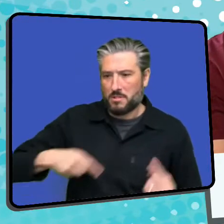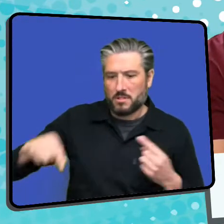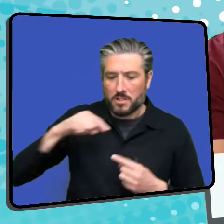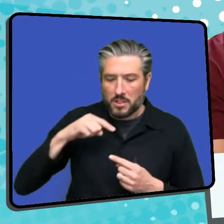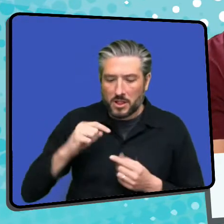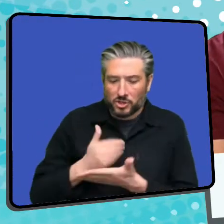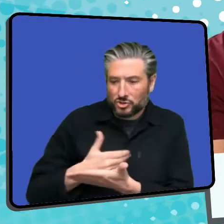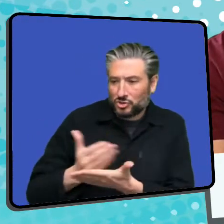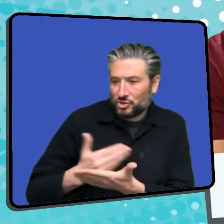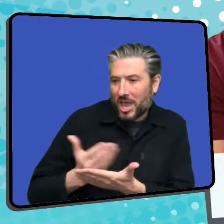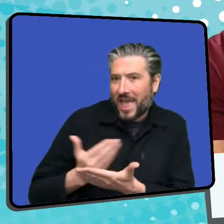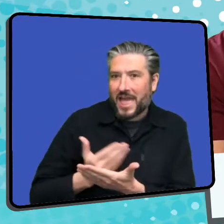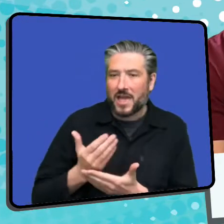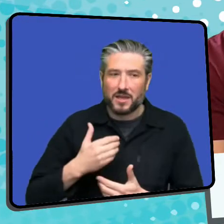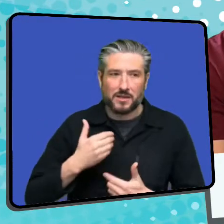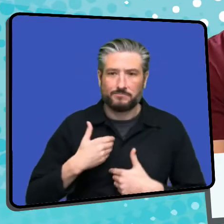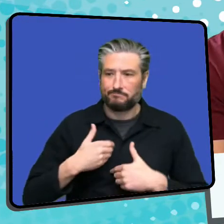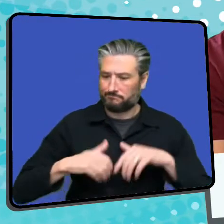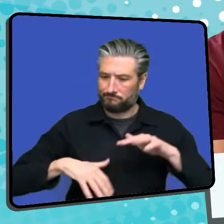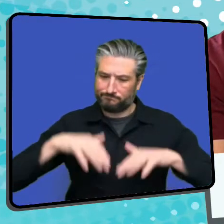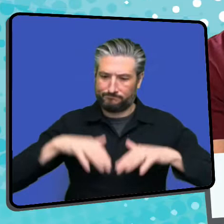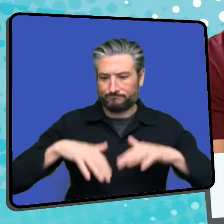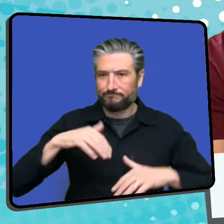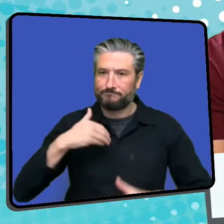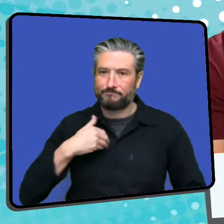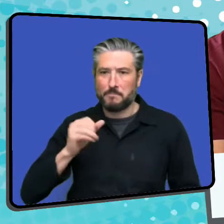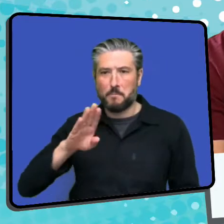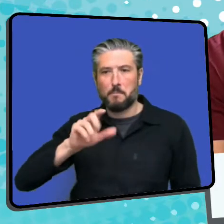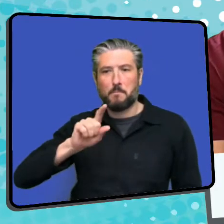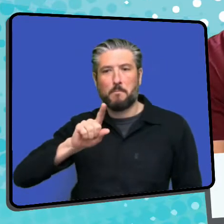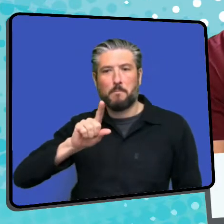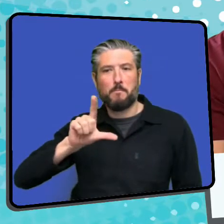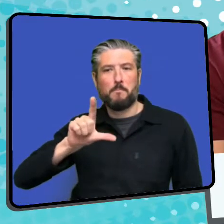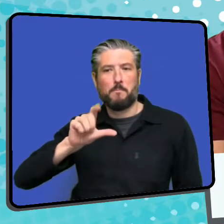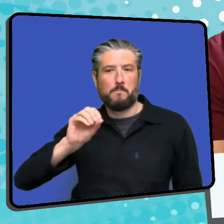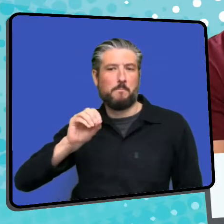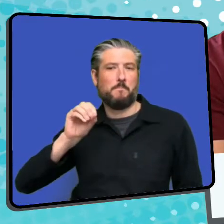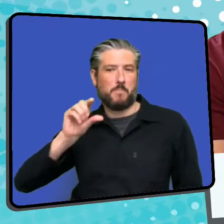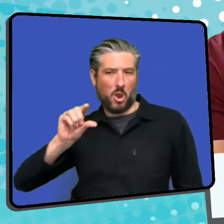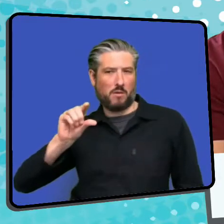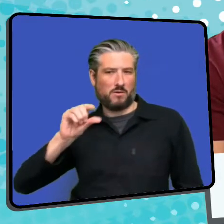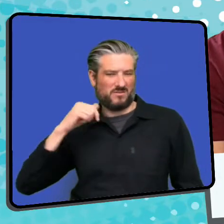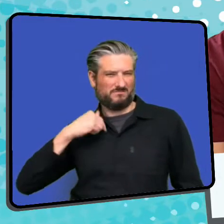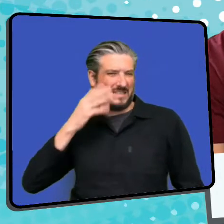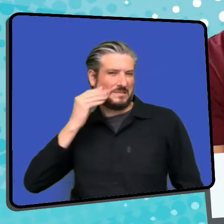my personal experience of performing data science on Azure.